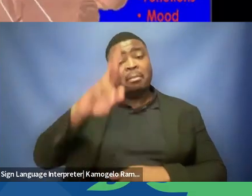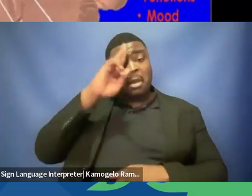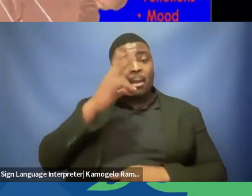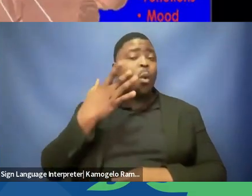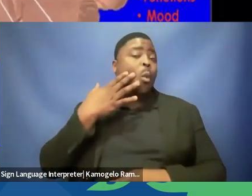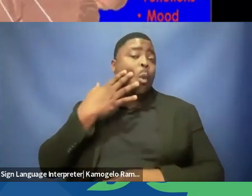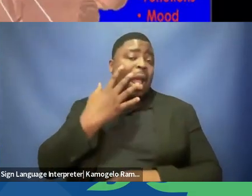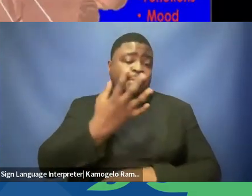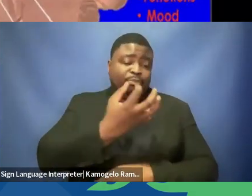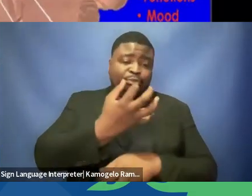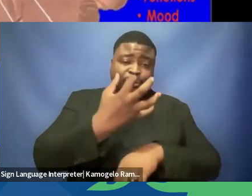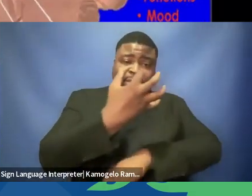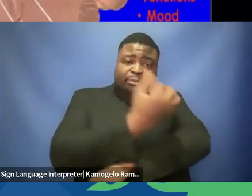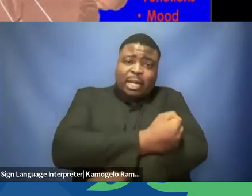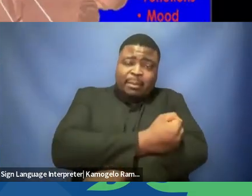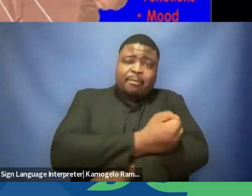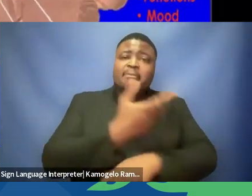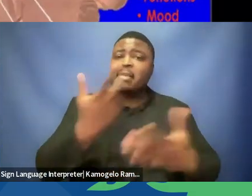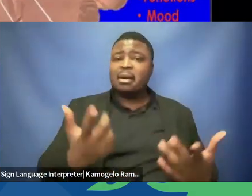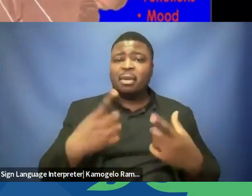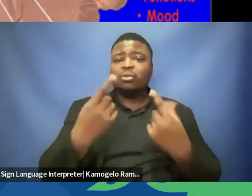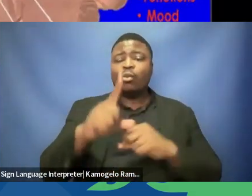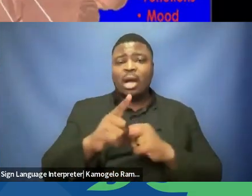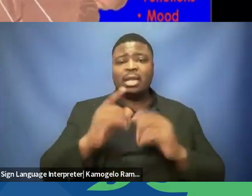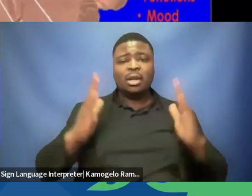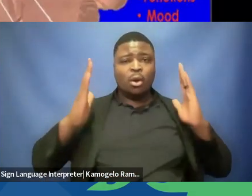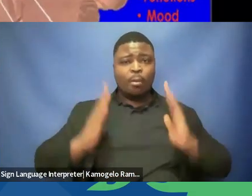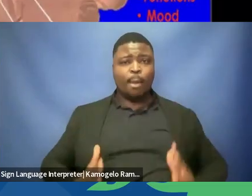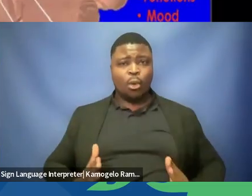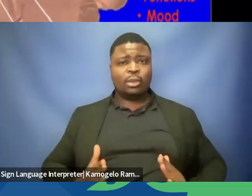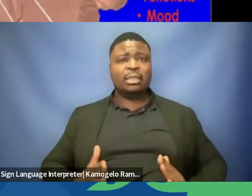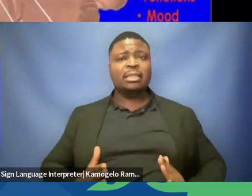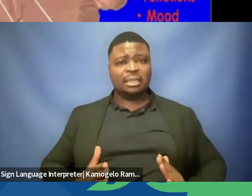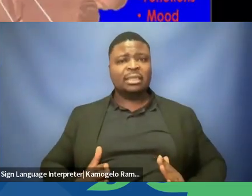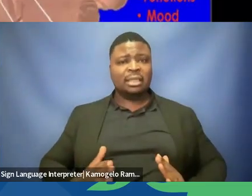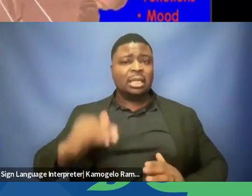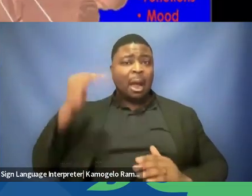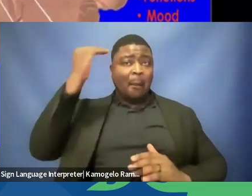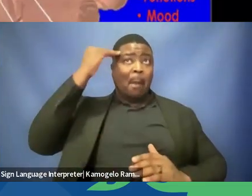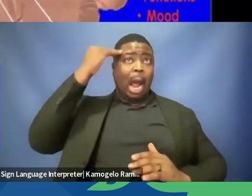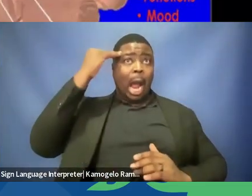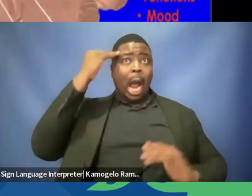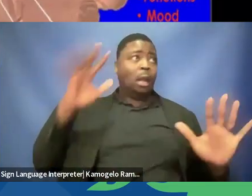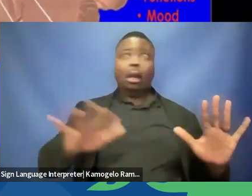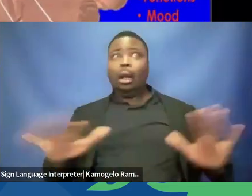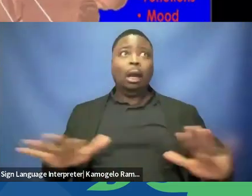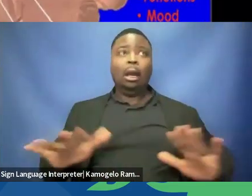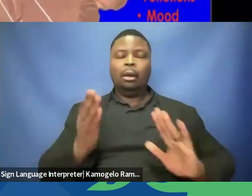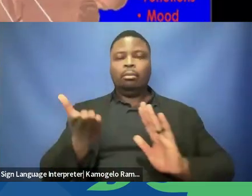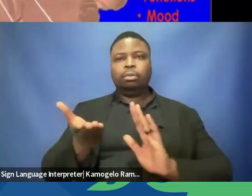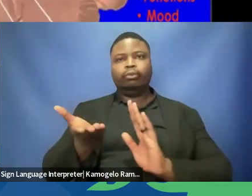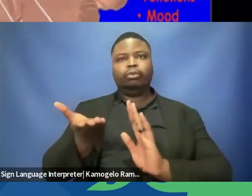it enhances, it raises it increases the dopamine levels and also inhibits